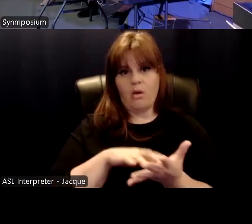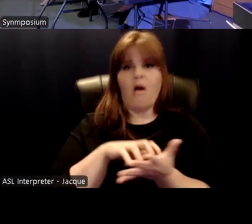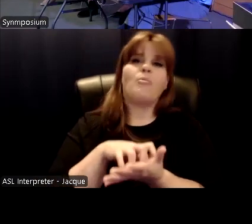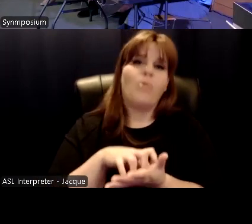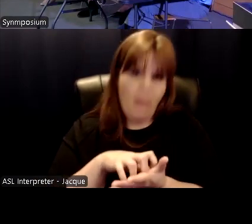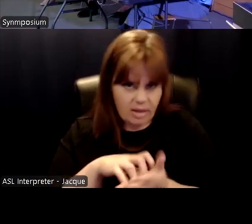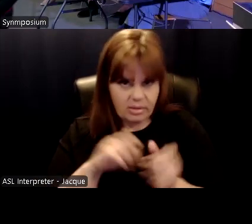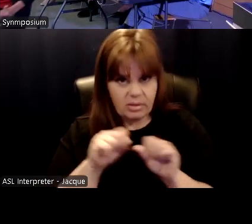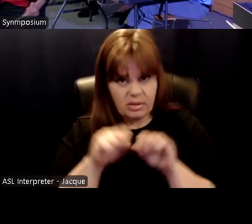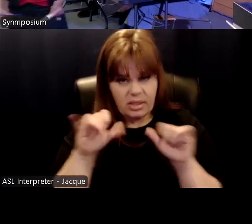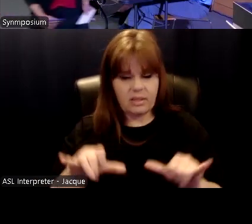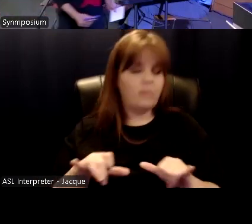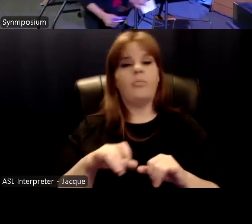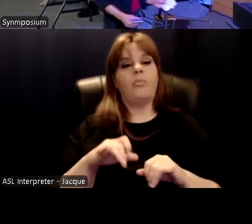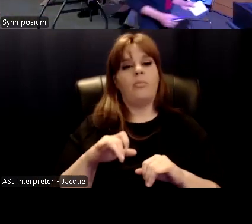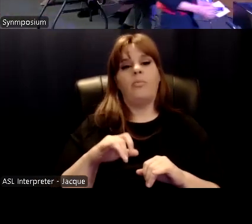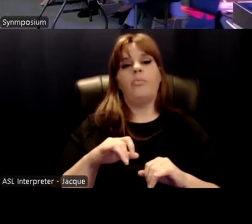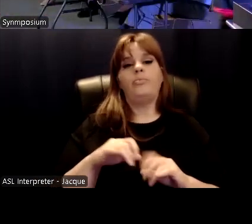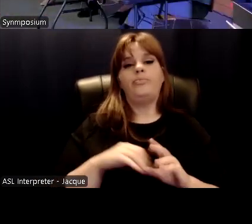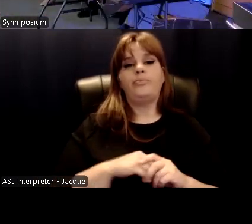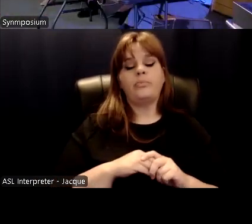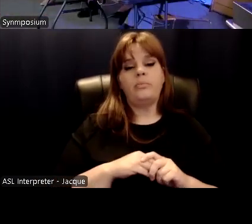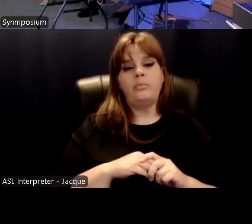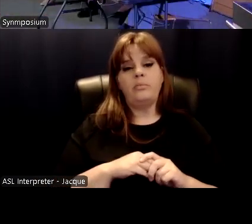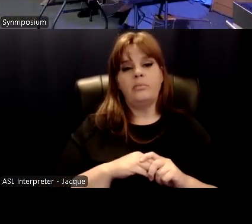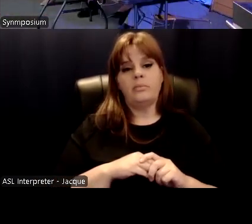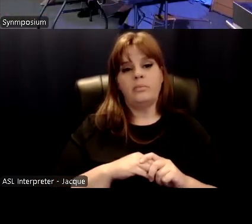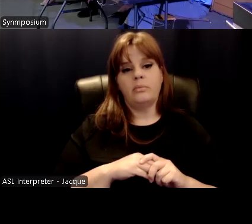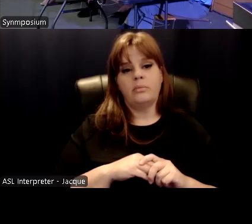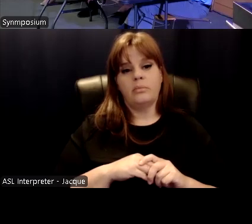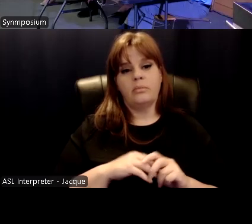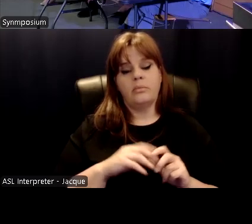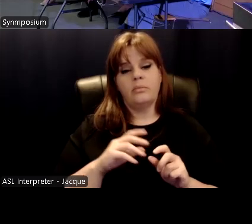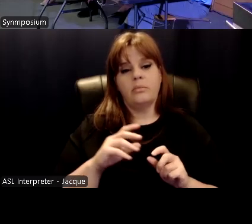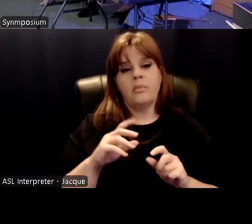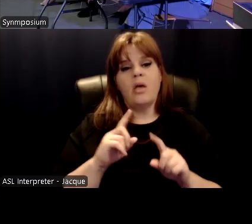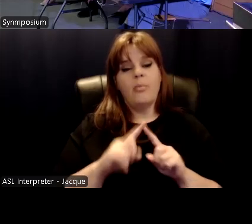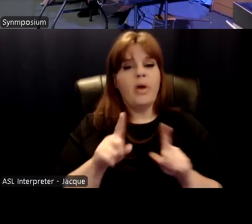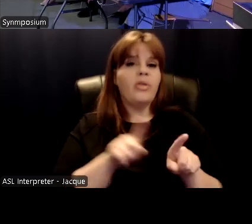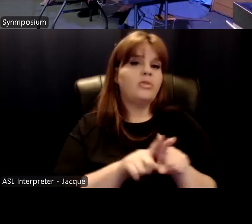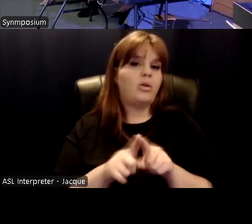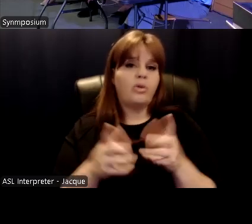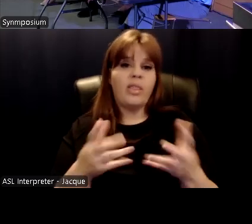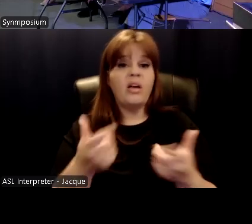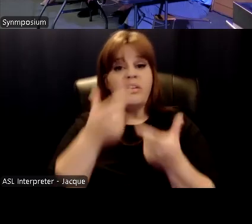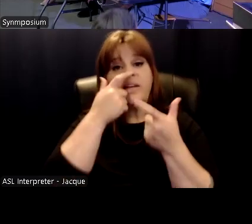system dysfunction that underlies many of the symptoms that people experience. But there's also a lot of interest in